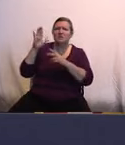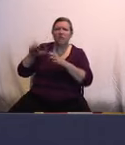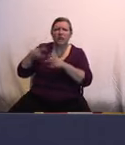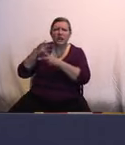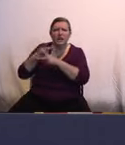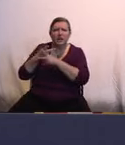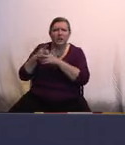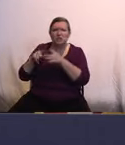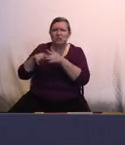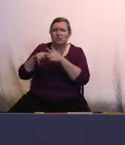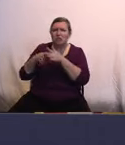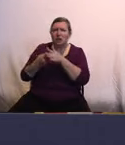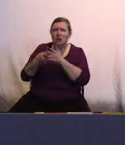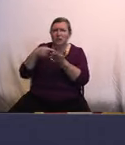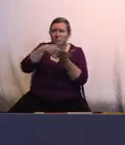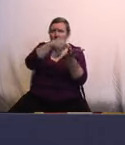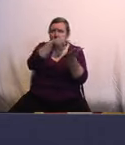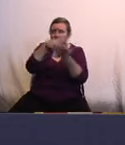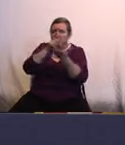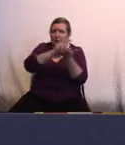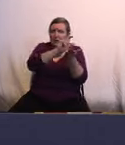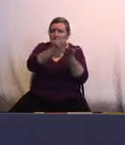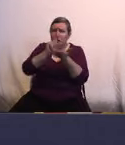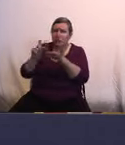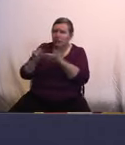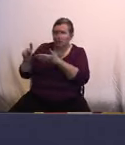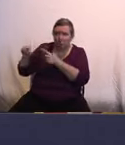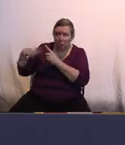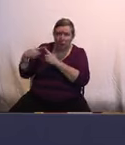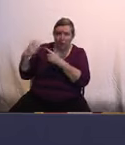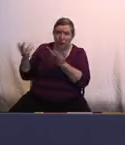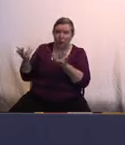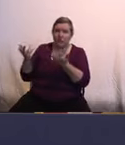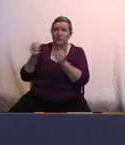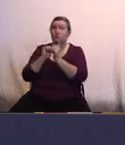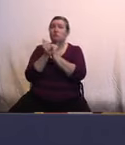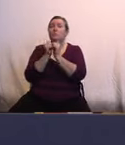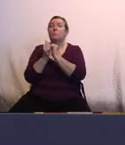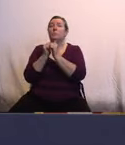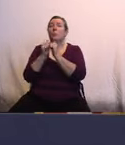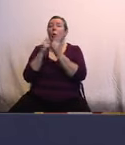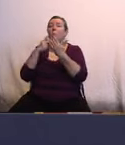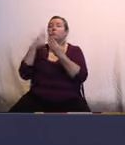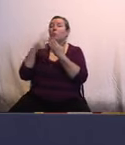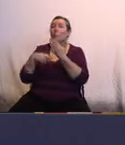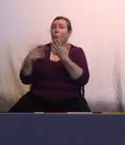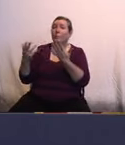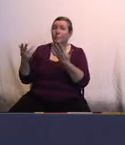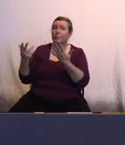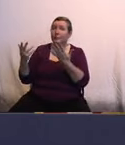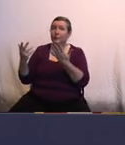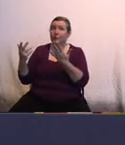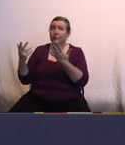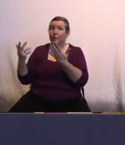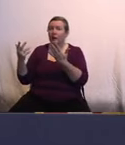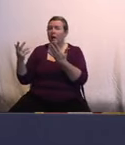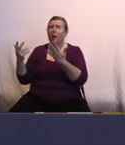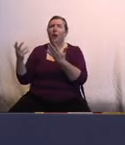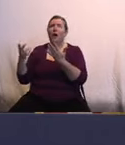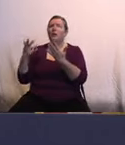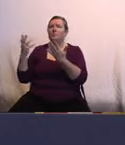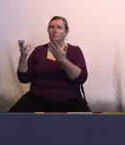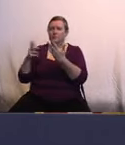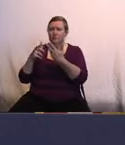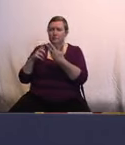million deficit last year to fund its sports programs, covered in part by students' fees and loans. Is that an acceptable loss? Should the